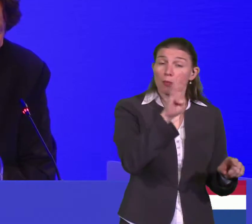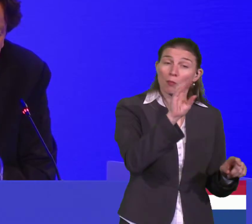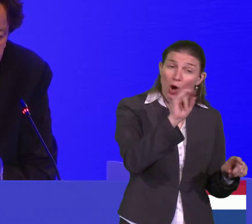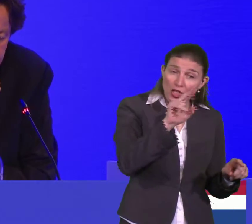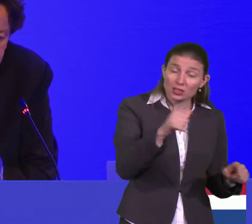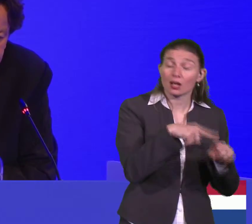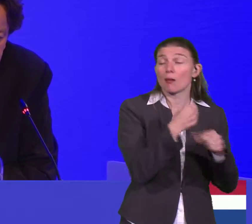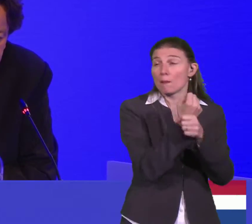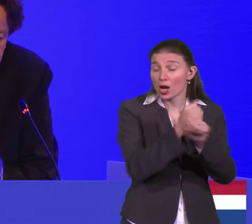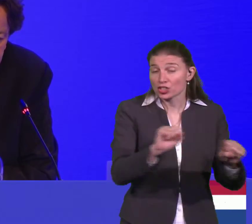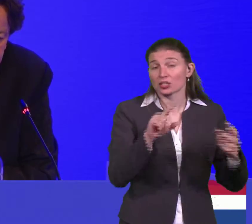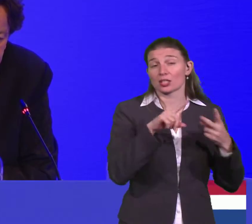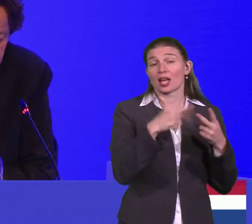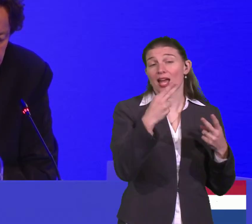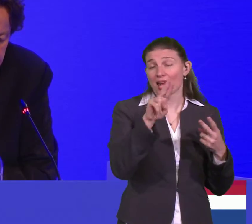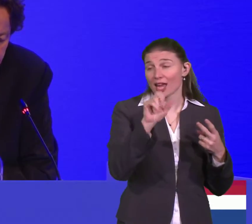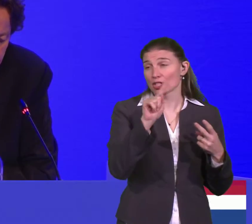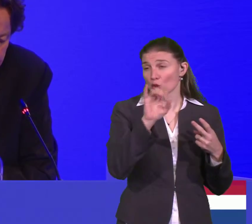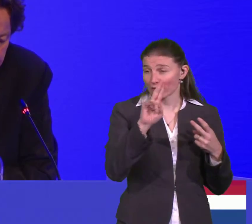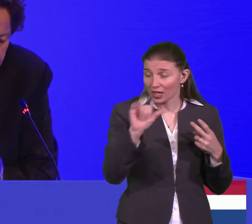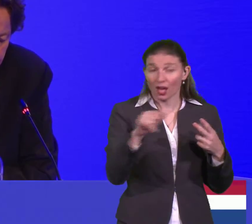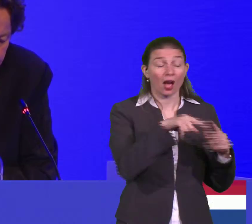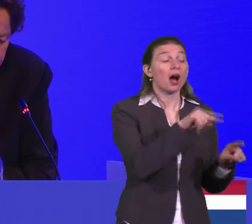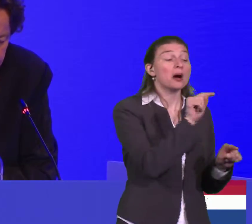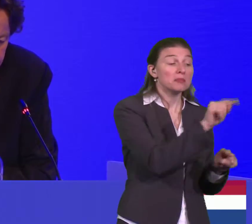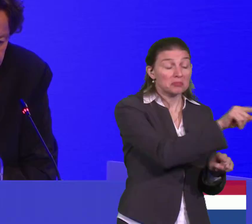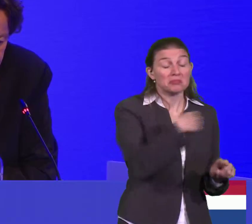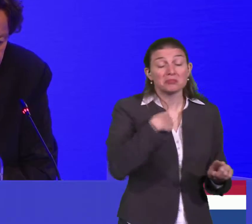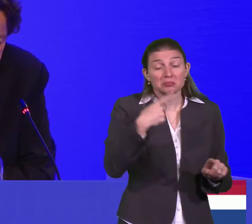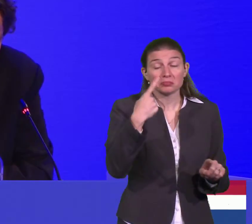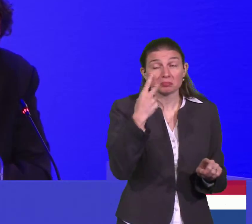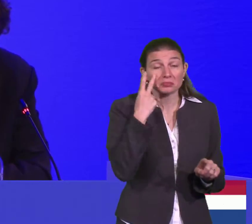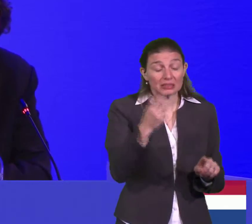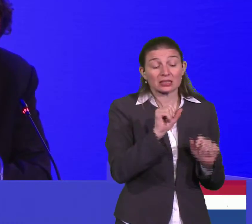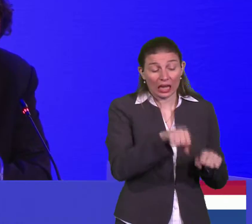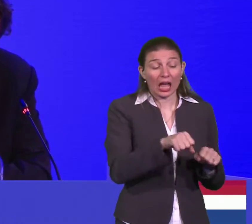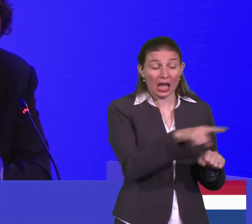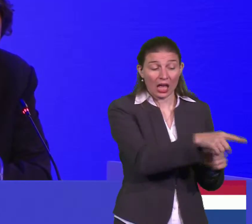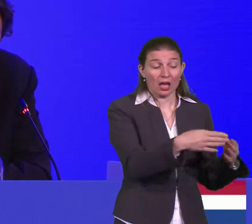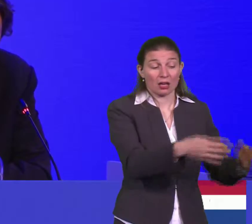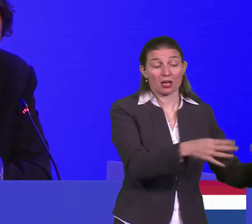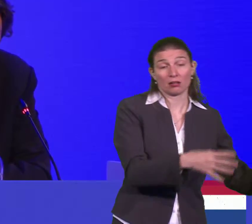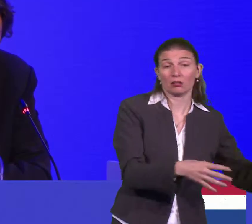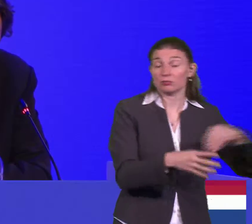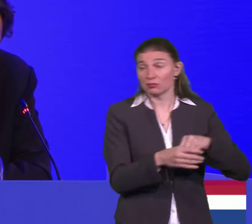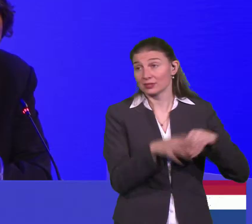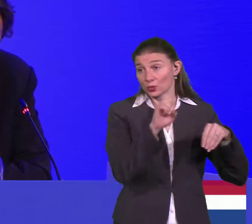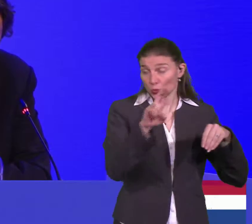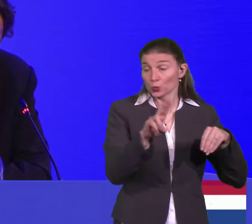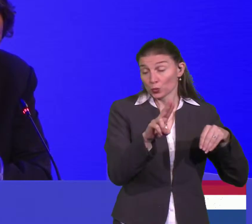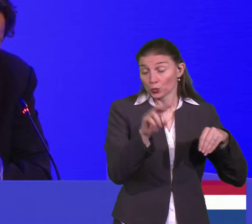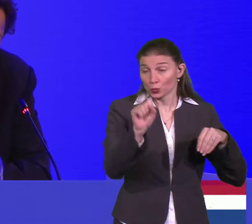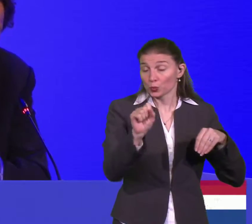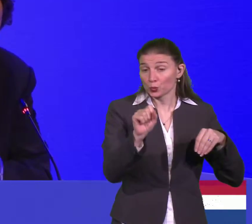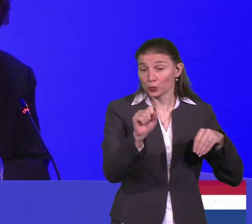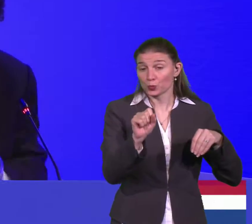forward their candidacy in the upcoming period. Of course, it is always based, I think that's